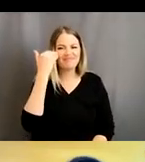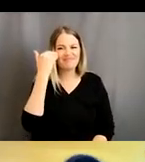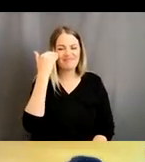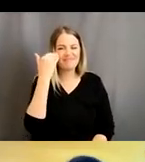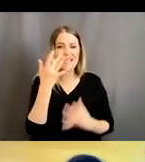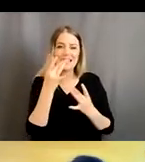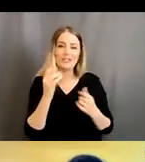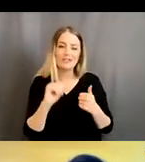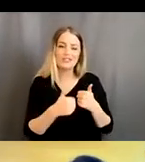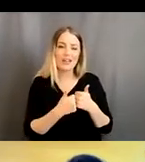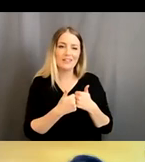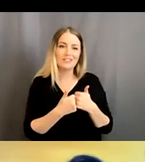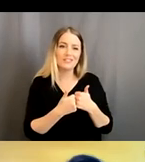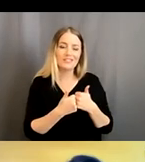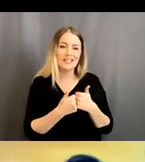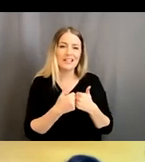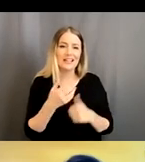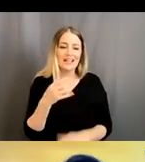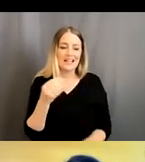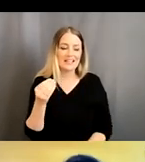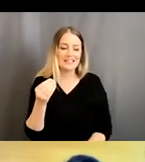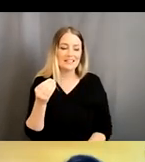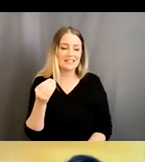interesting challenge, and but